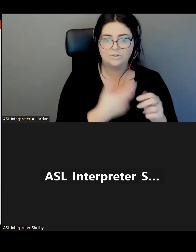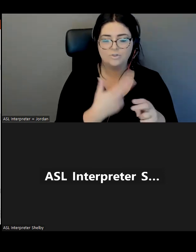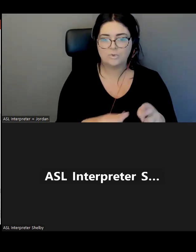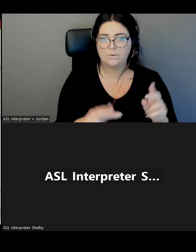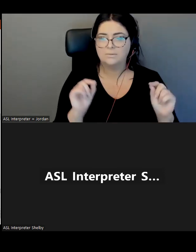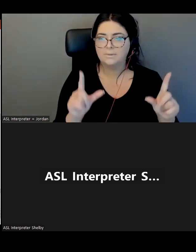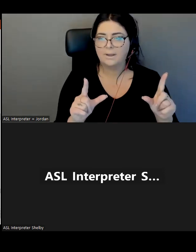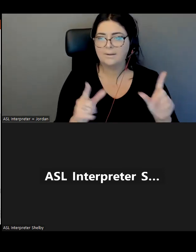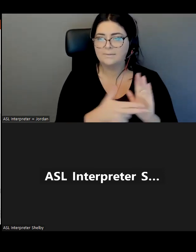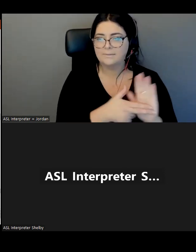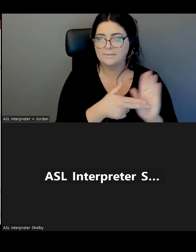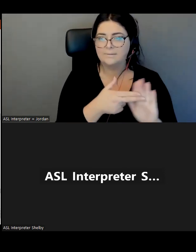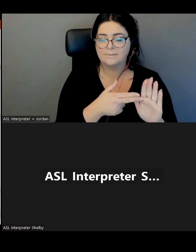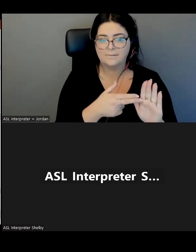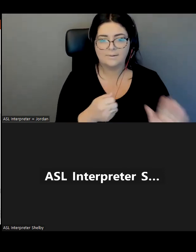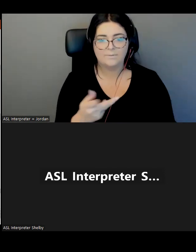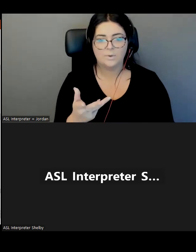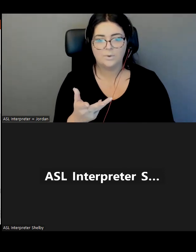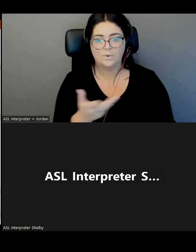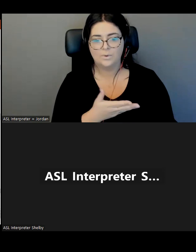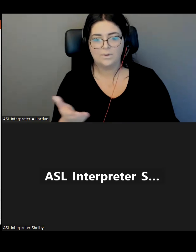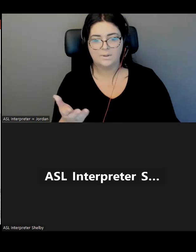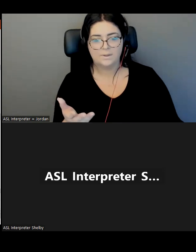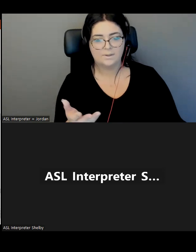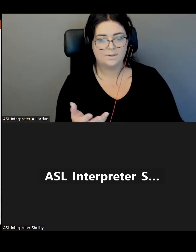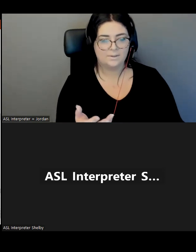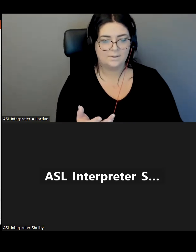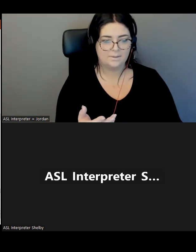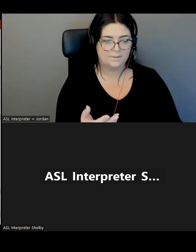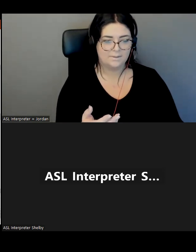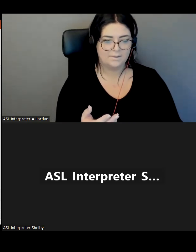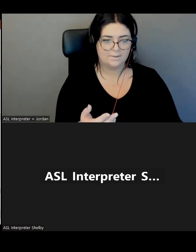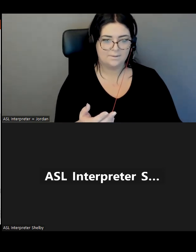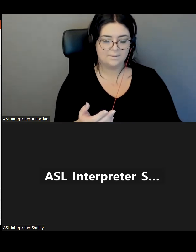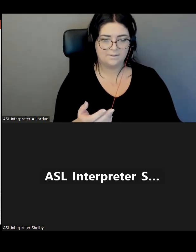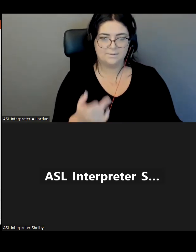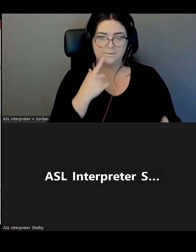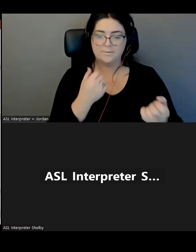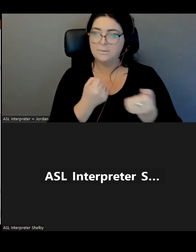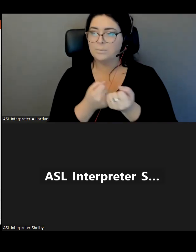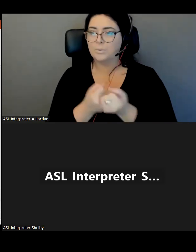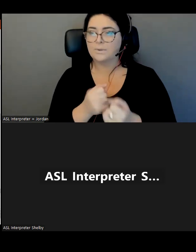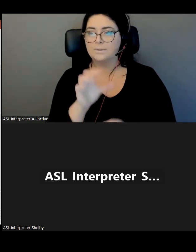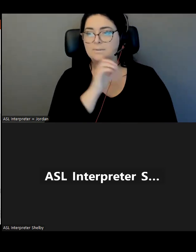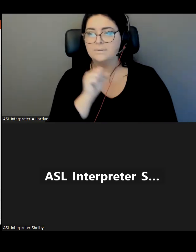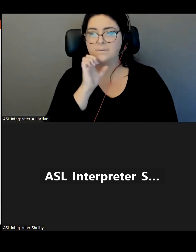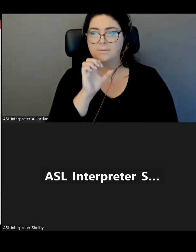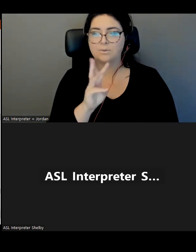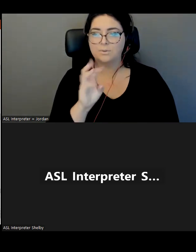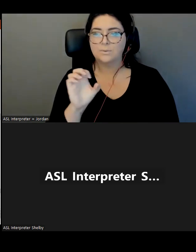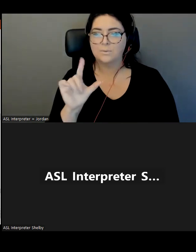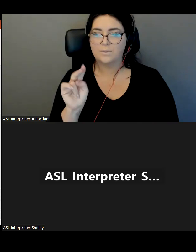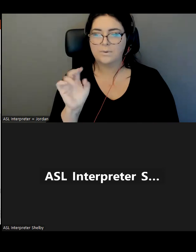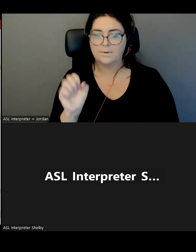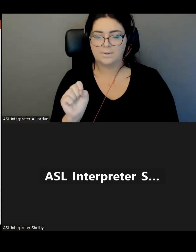to highlight a couple of ways that we've supported seniors' wellness in our